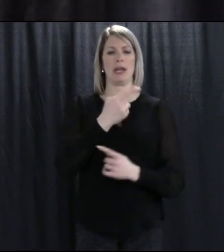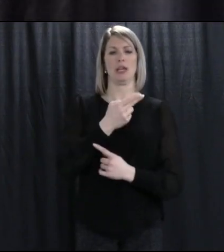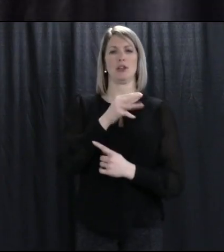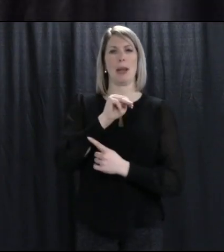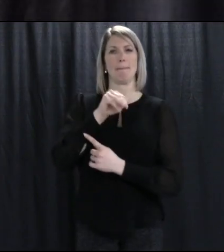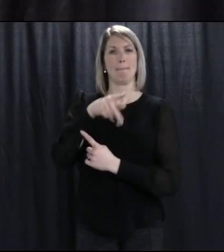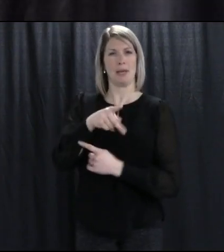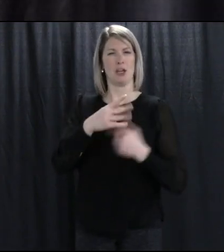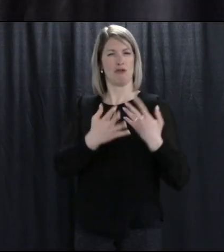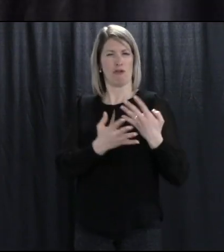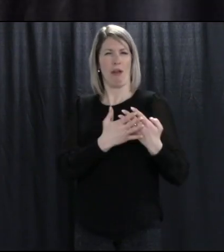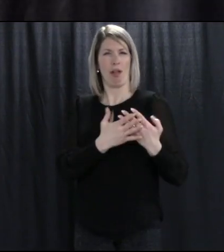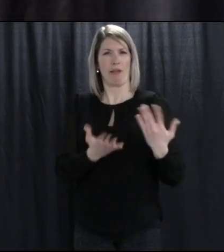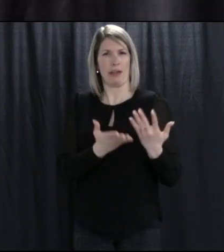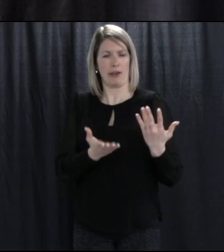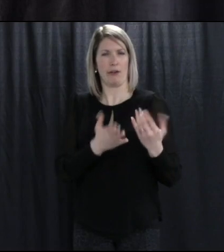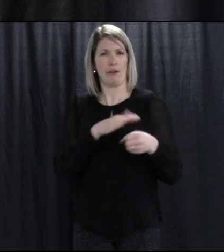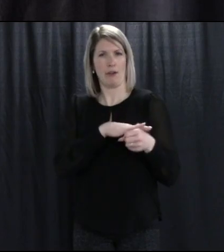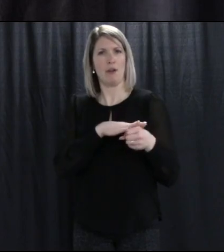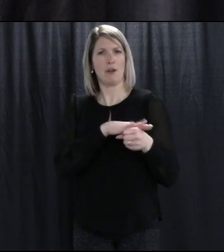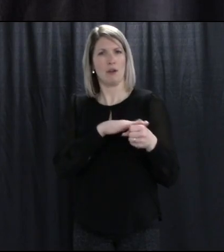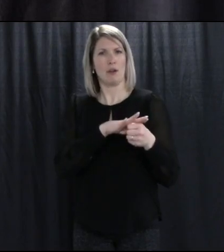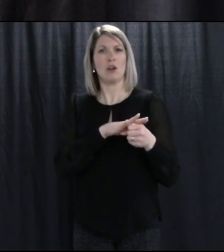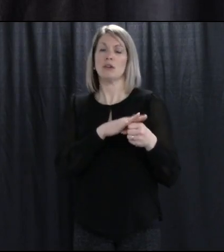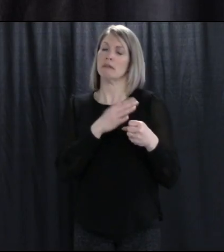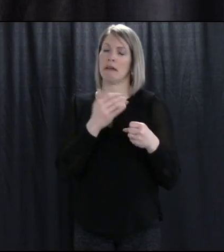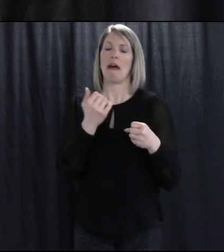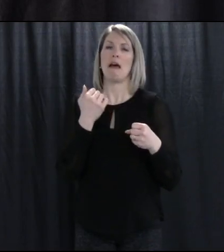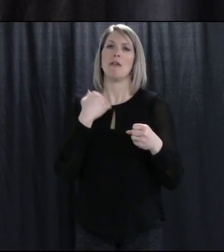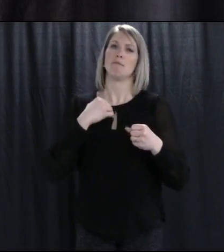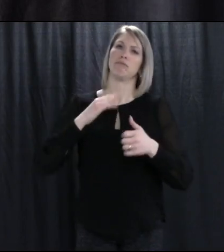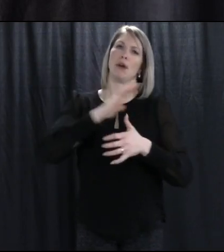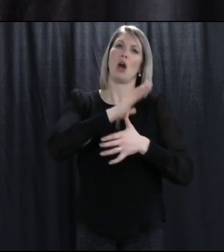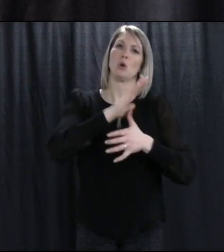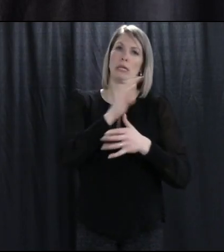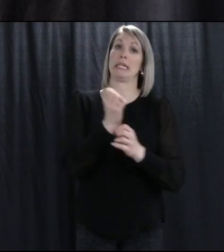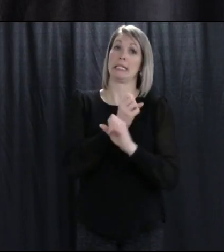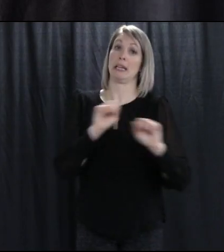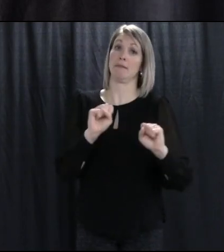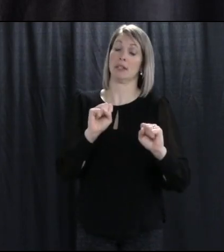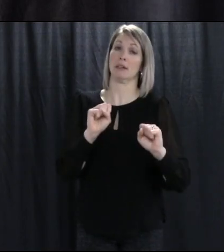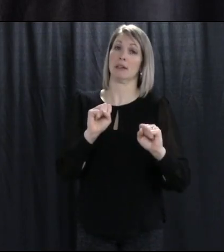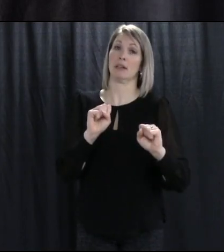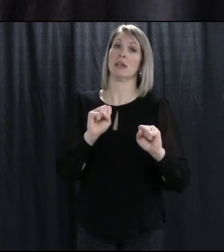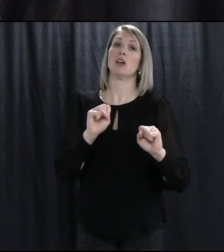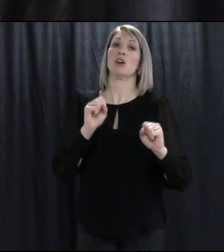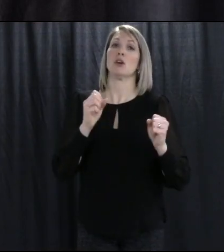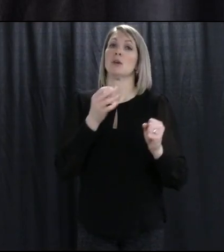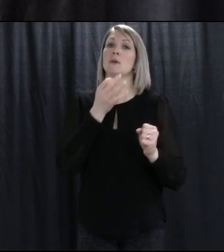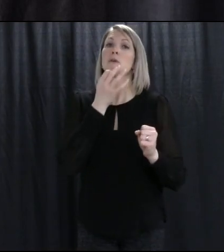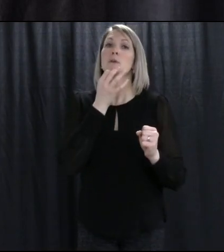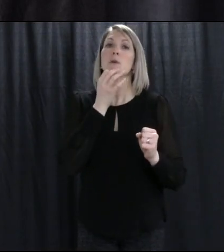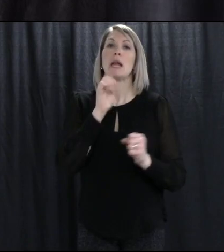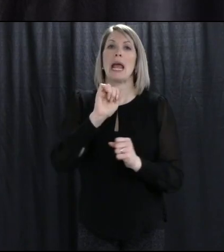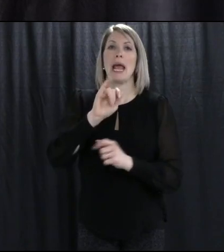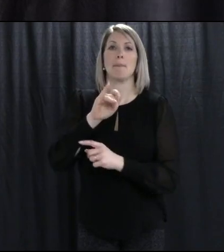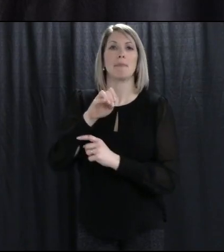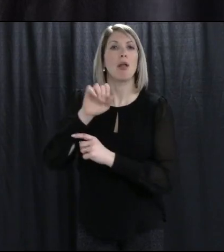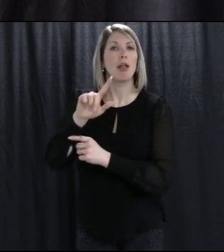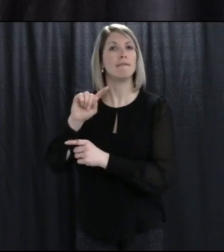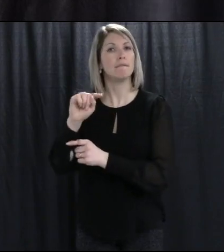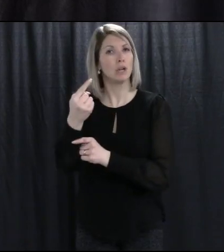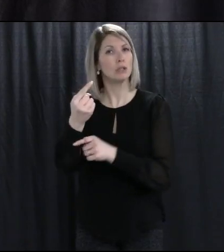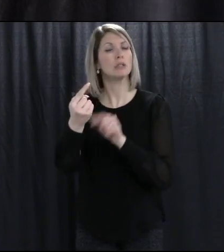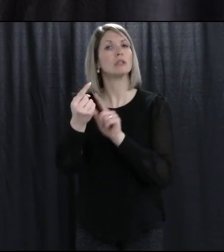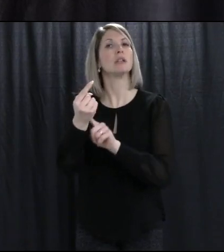with Justice and Public Safety, but there's a transition that is scheduled to take place on the 1st of April. So Eastern Health particularly has